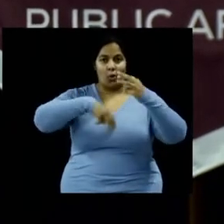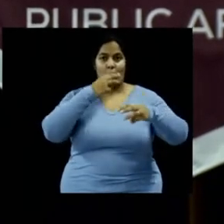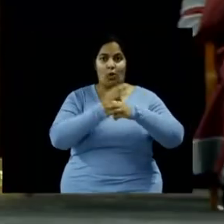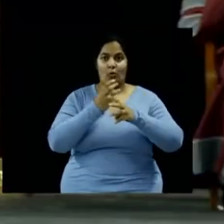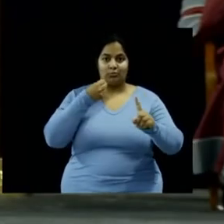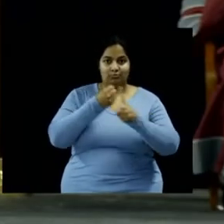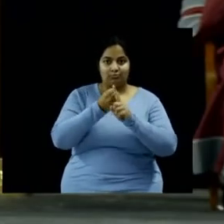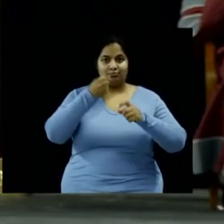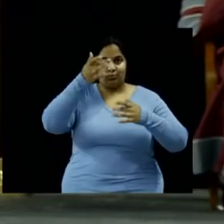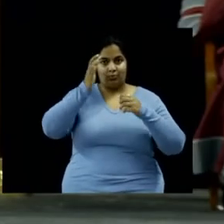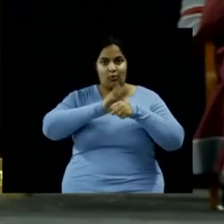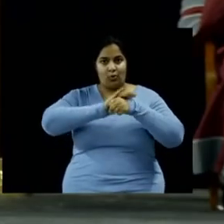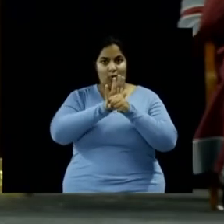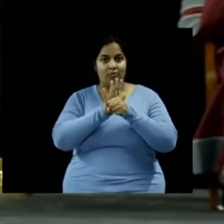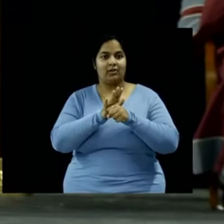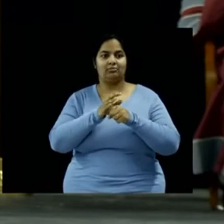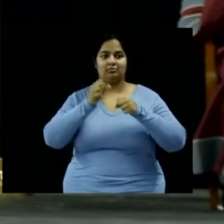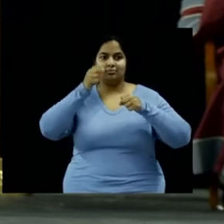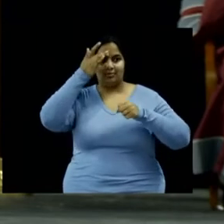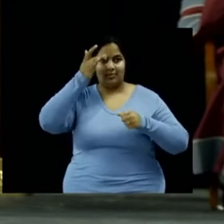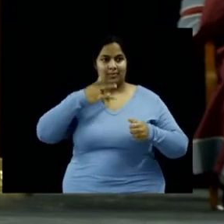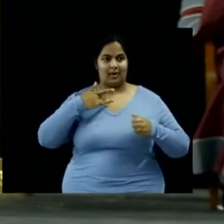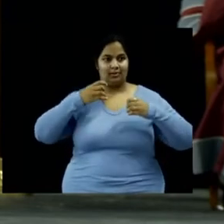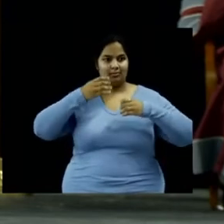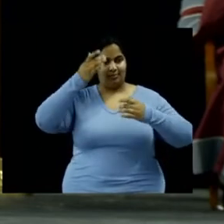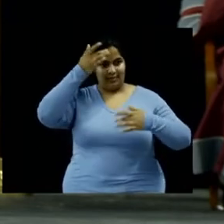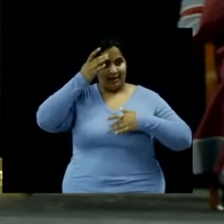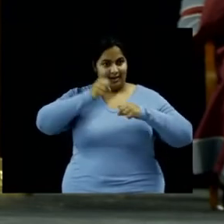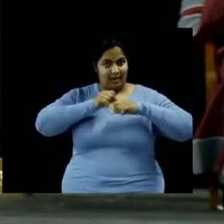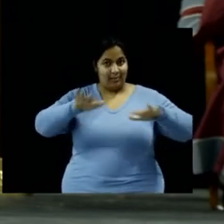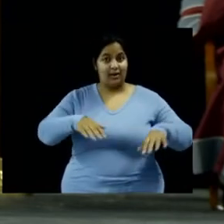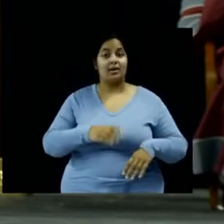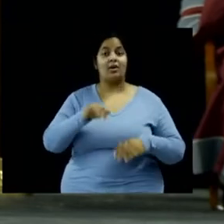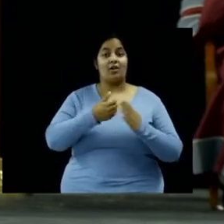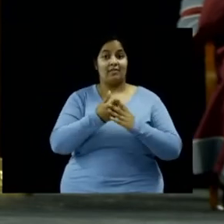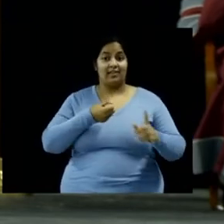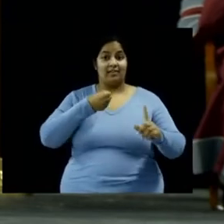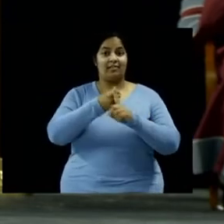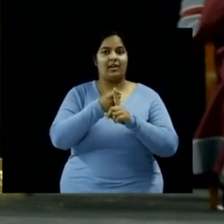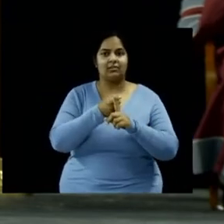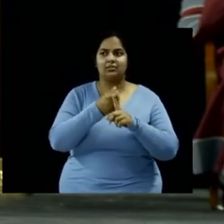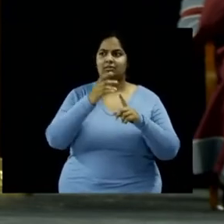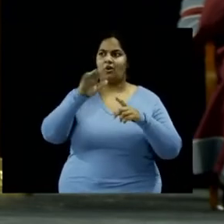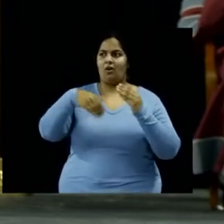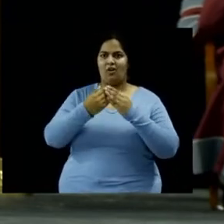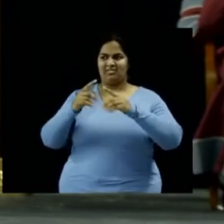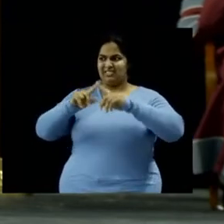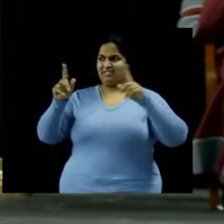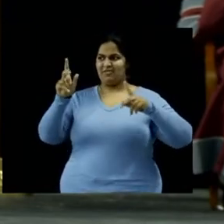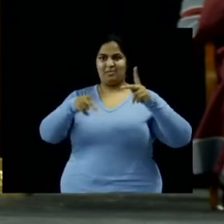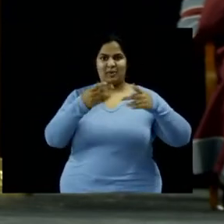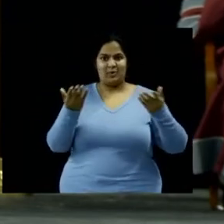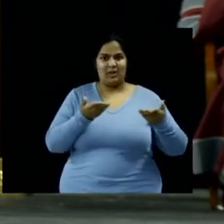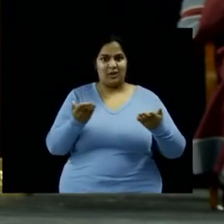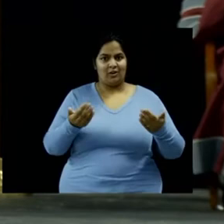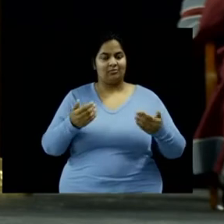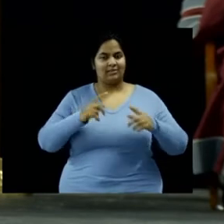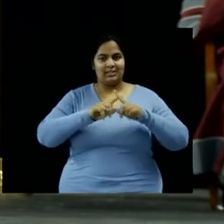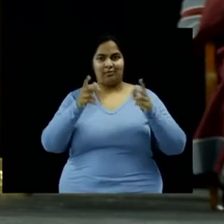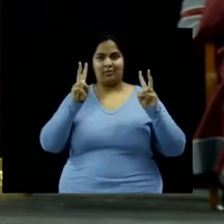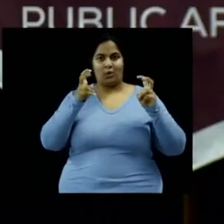its adverse effects today on all spheres of life. Each of